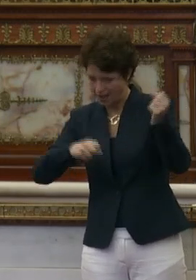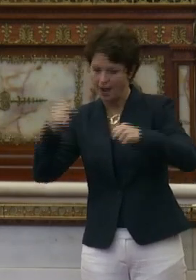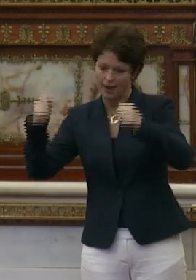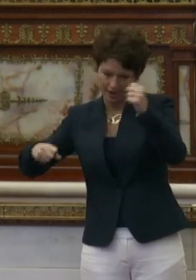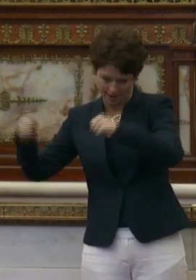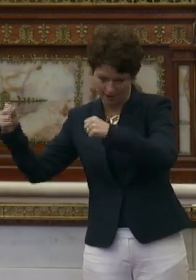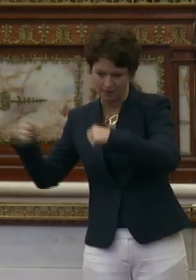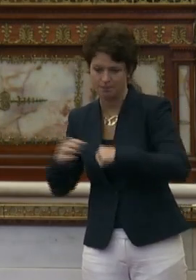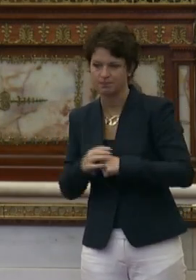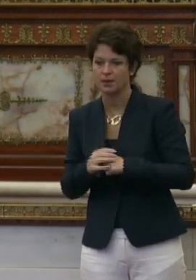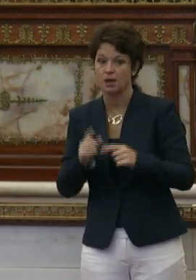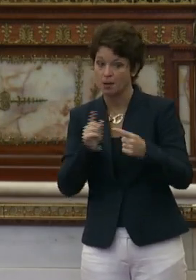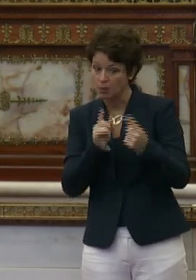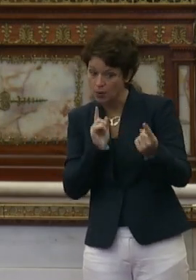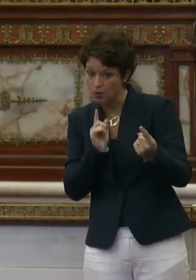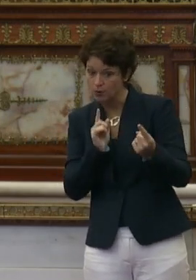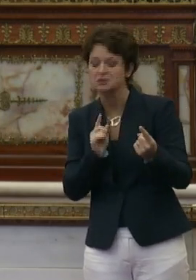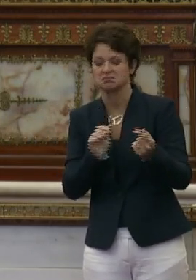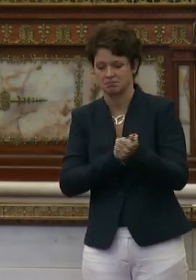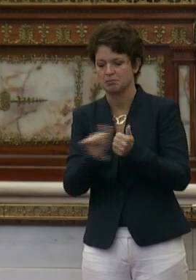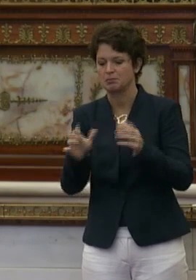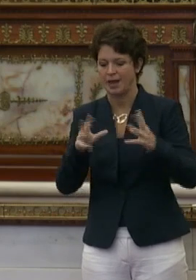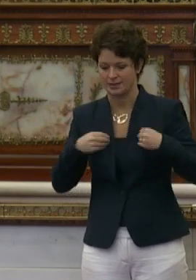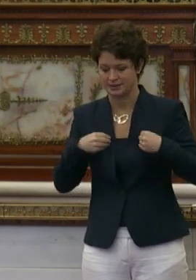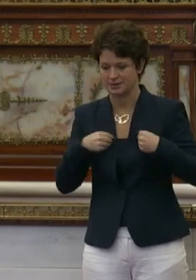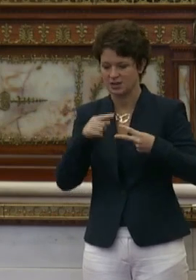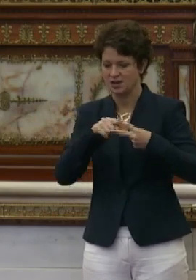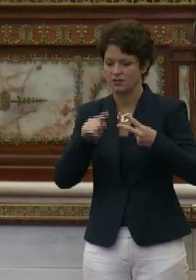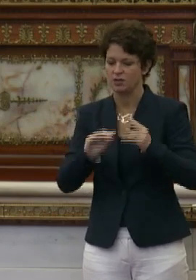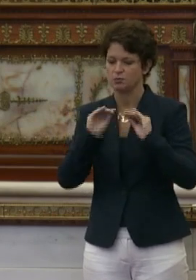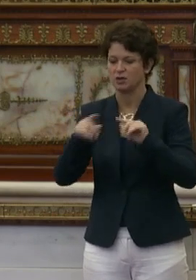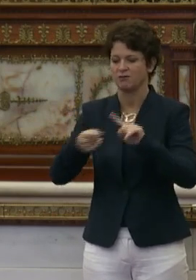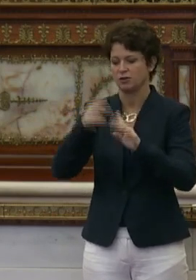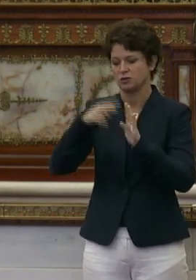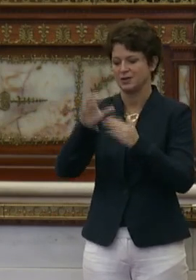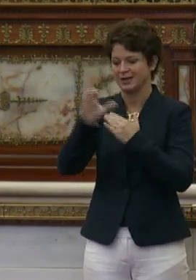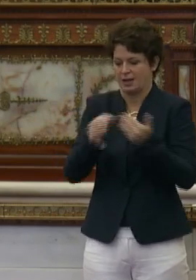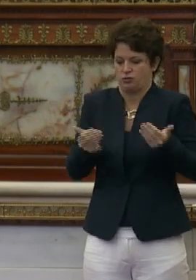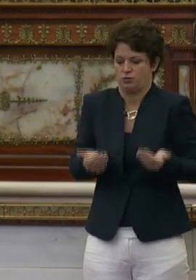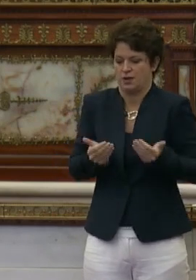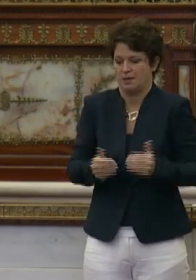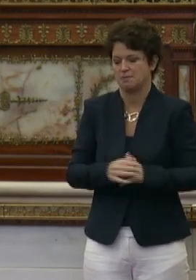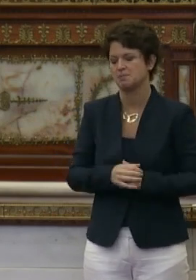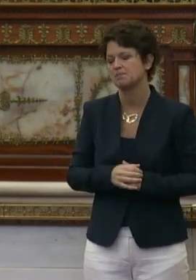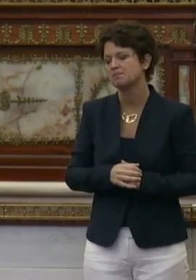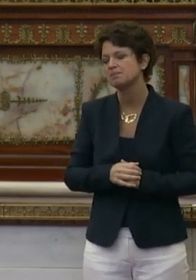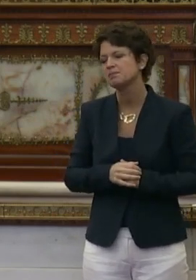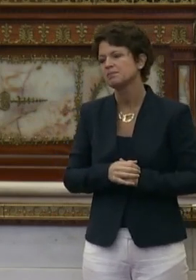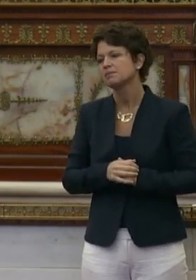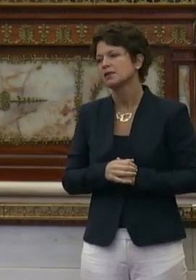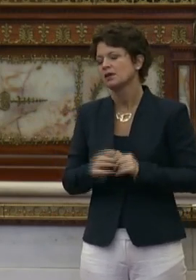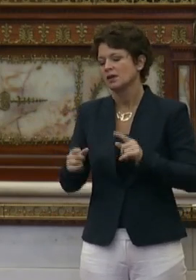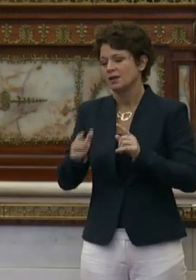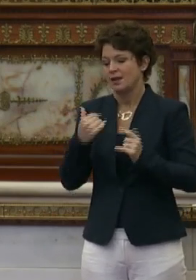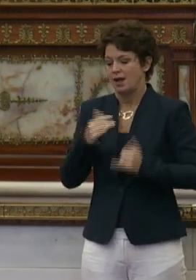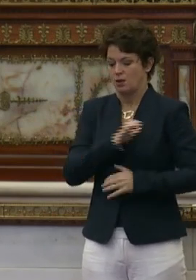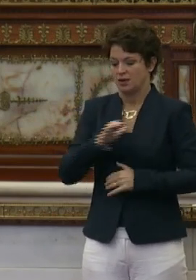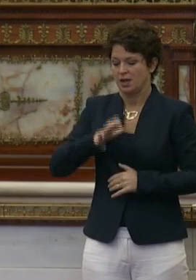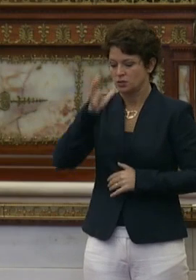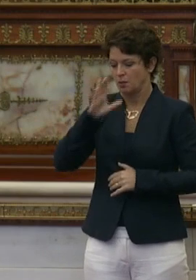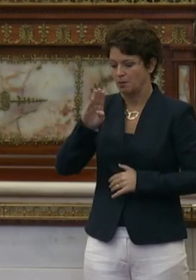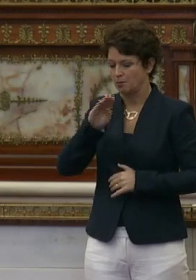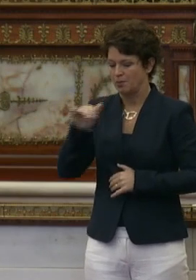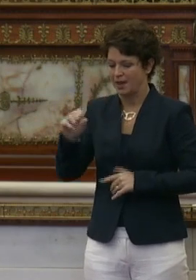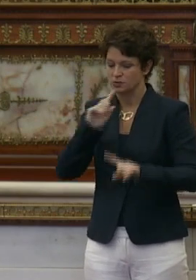Aye. Those opposed, ayes have it, and these bills will be placed on our first reading calendar today. Chair now recognizes Councilwoman Bass